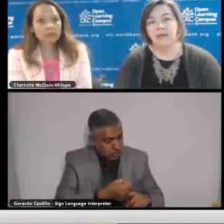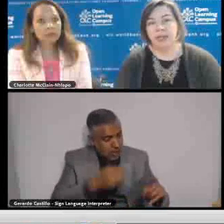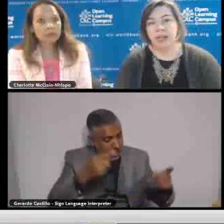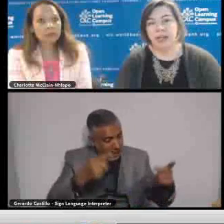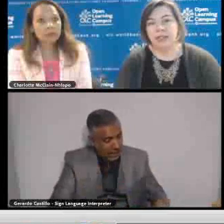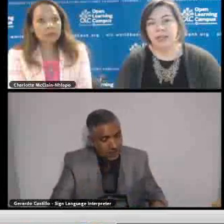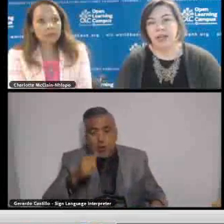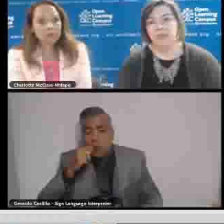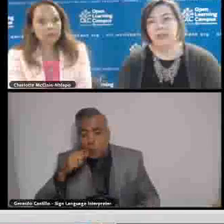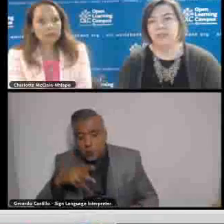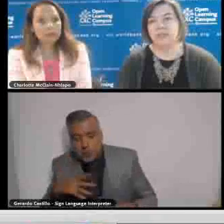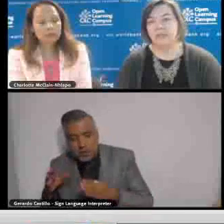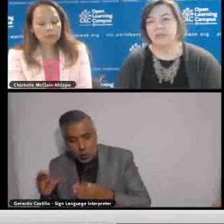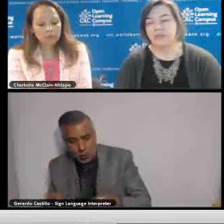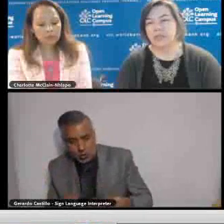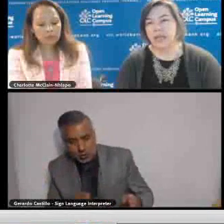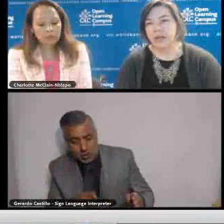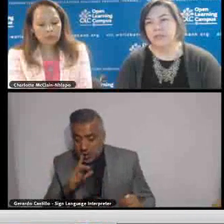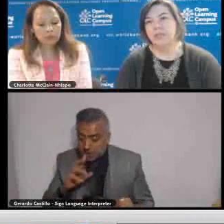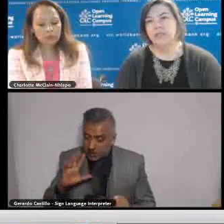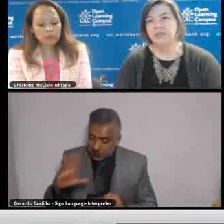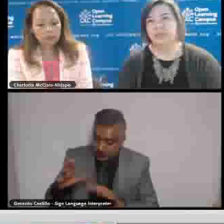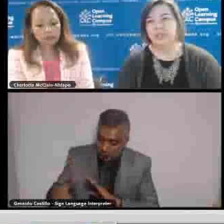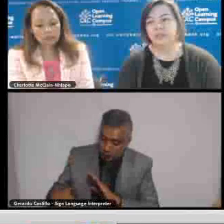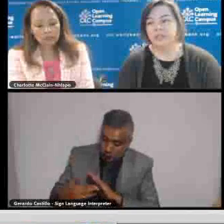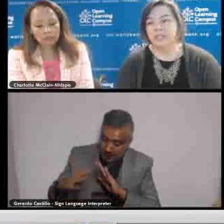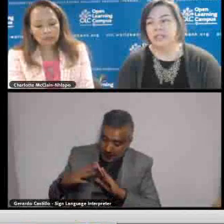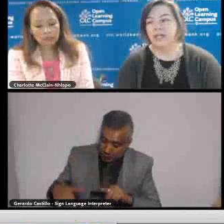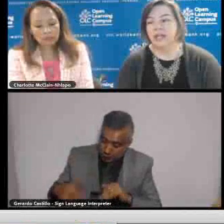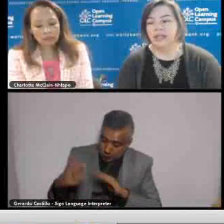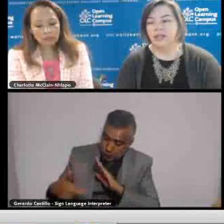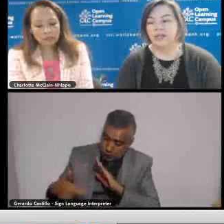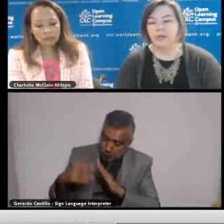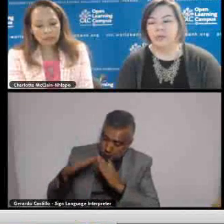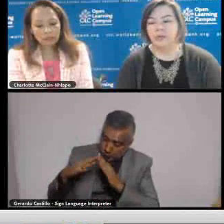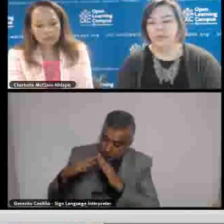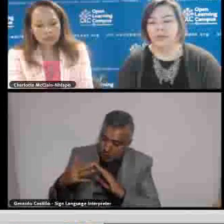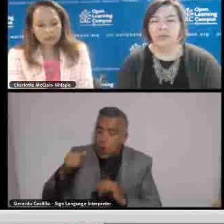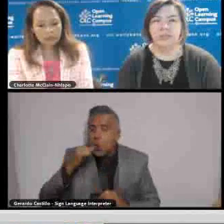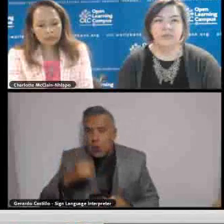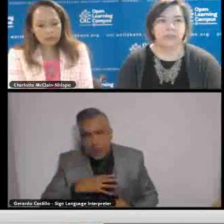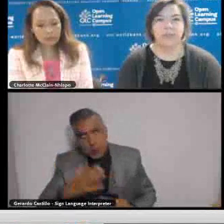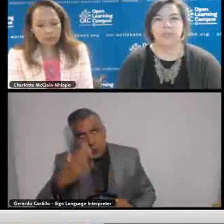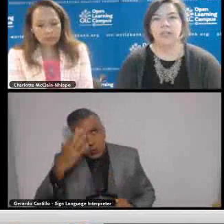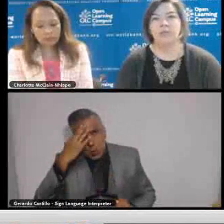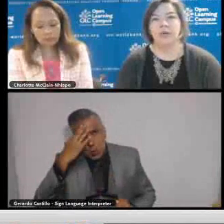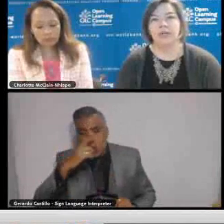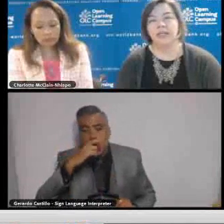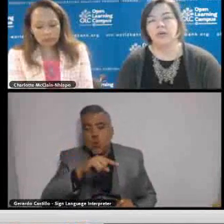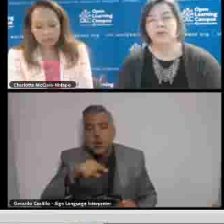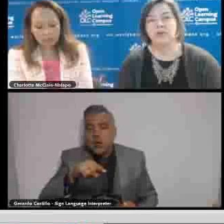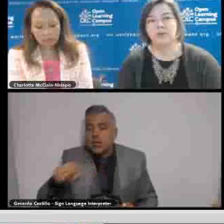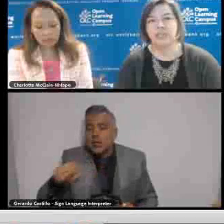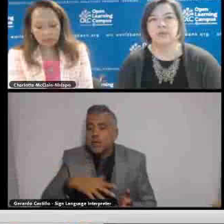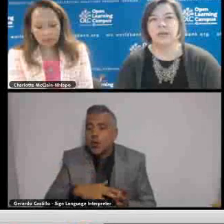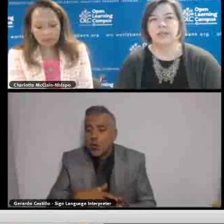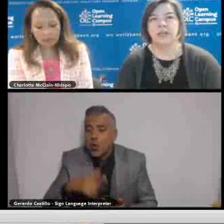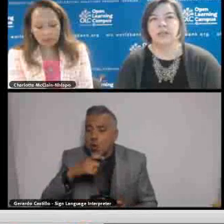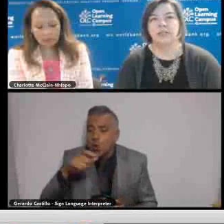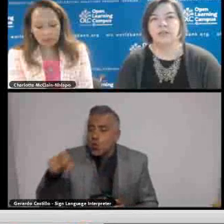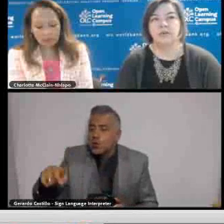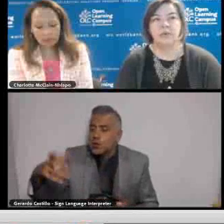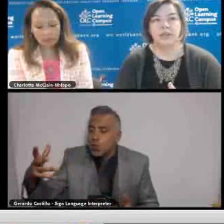organized. And because of their role in the household and their role in the community, they know who is vulnerable to what. They know who needs what.